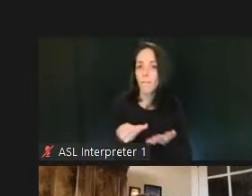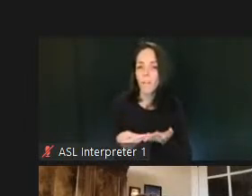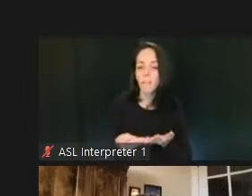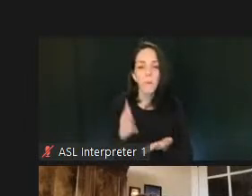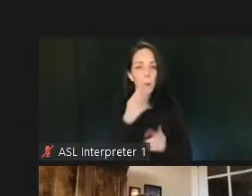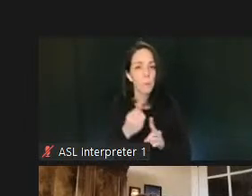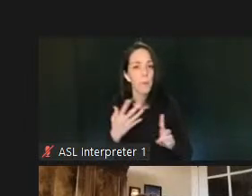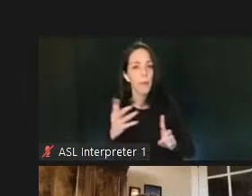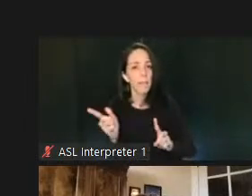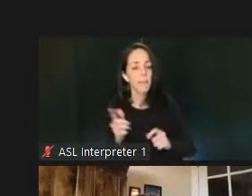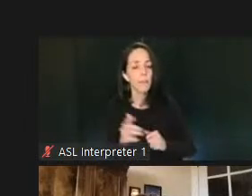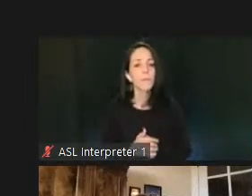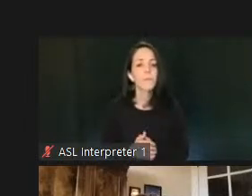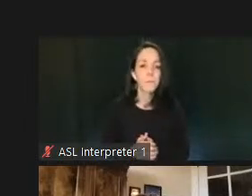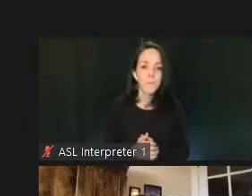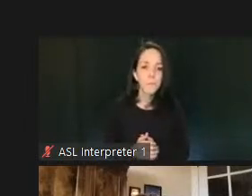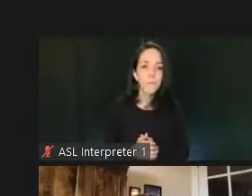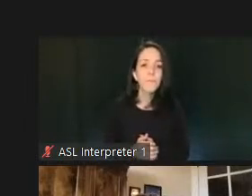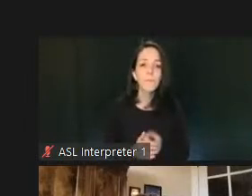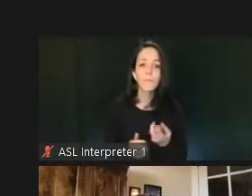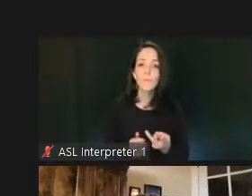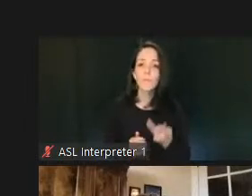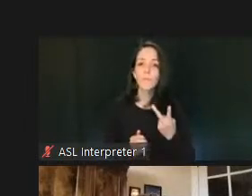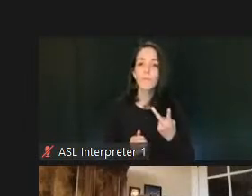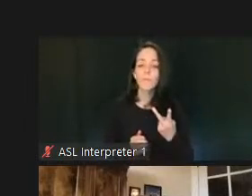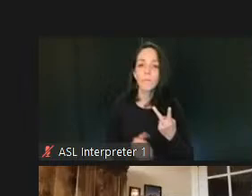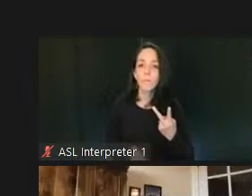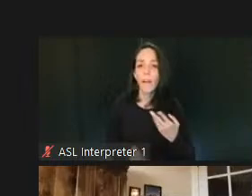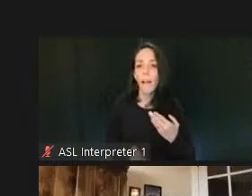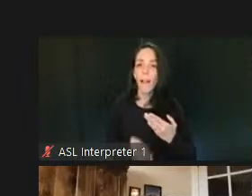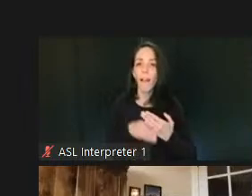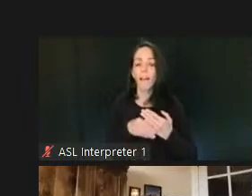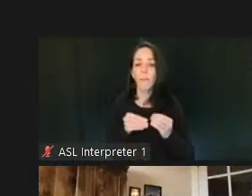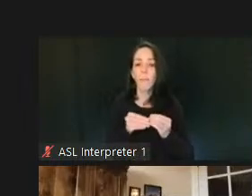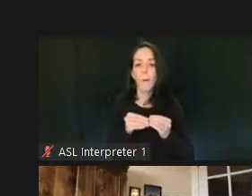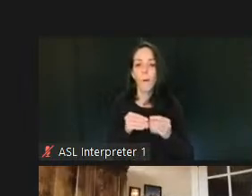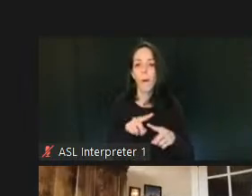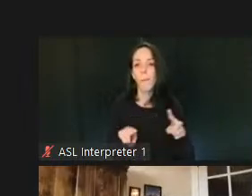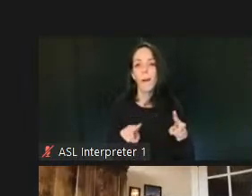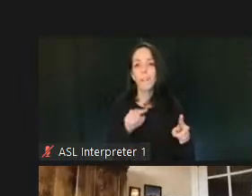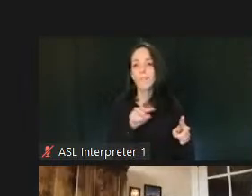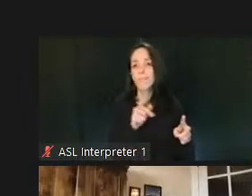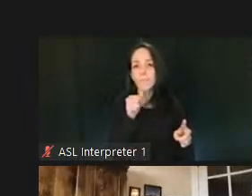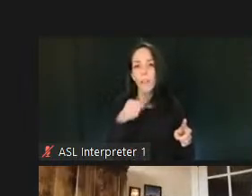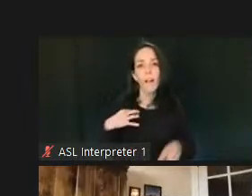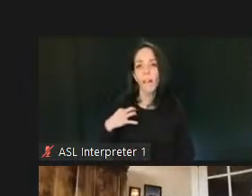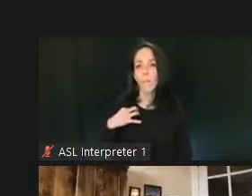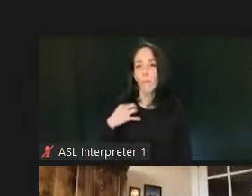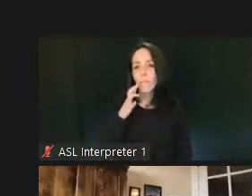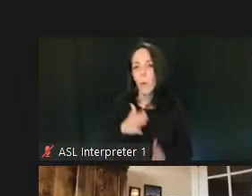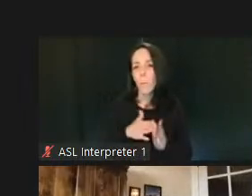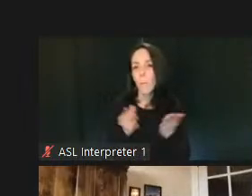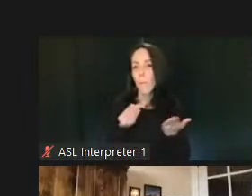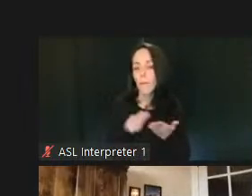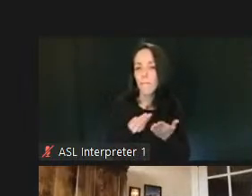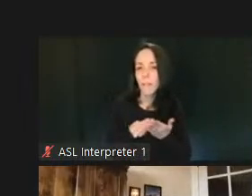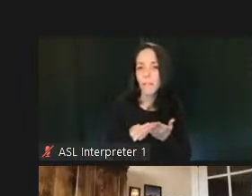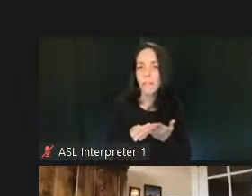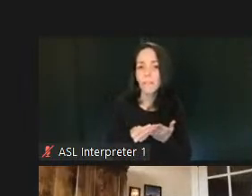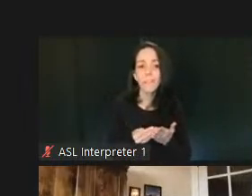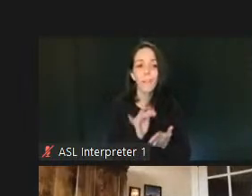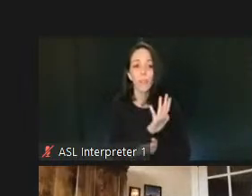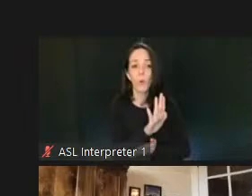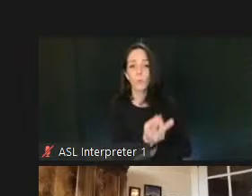go. And there are 2 additional projects that are not eligible for public funding and must be constructed completely